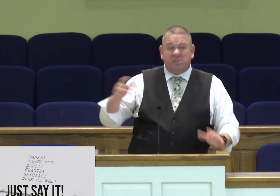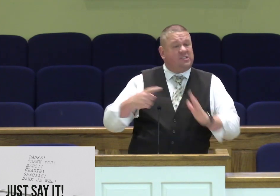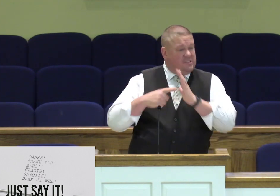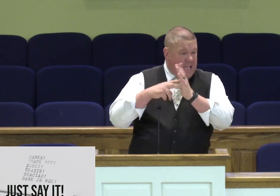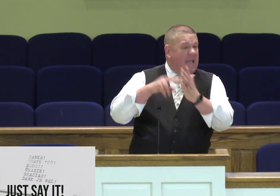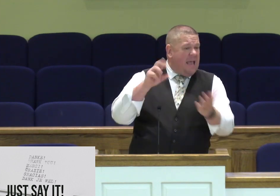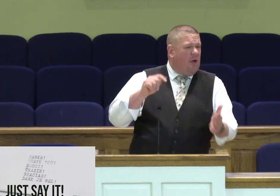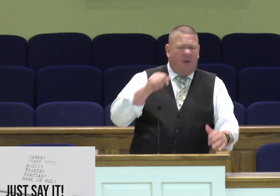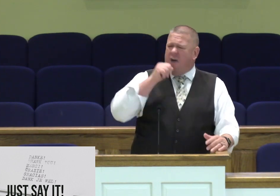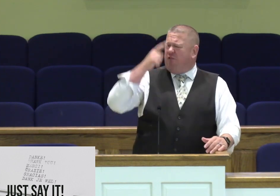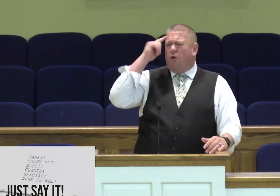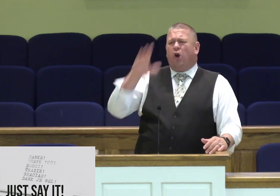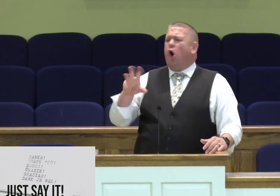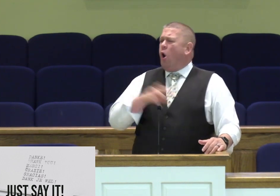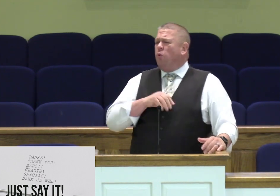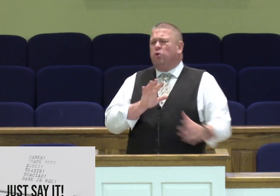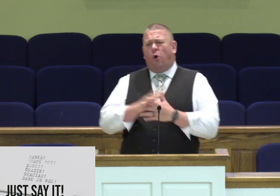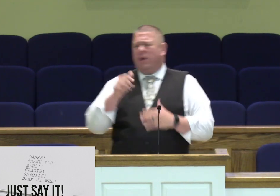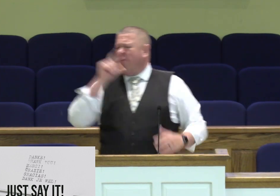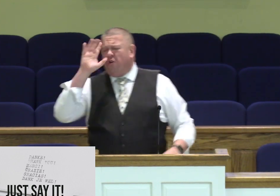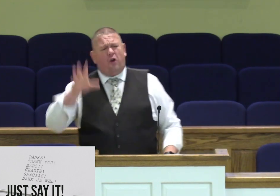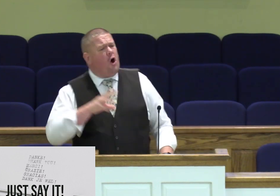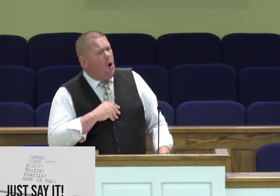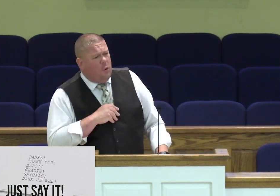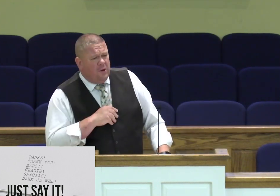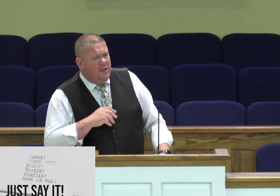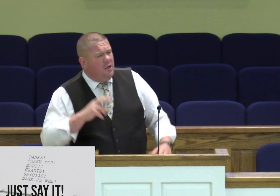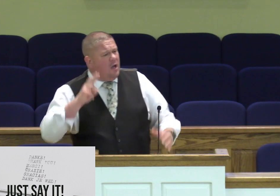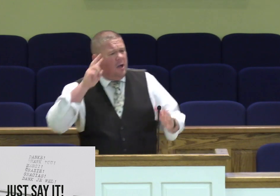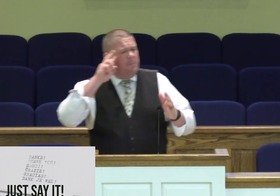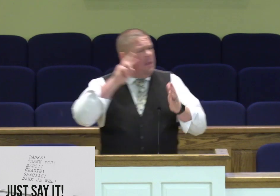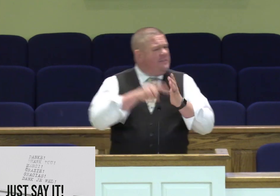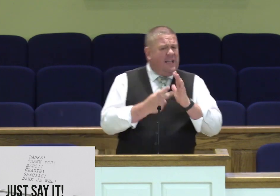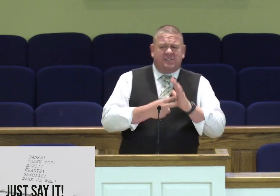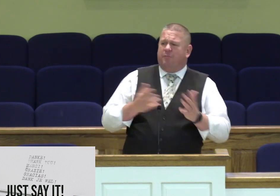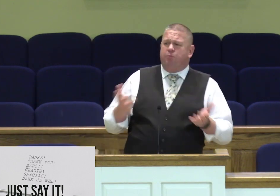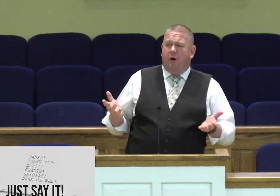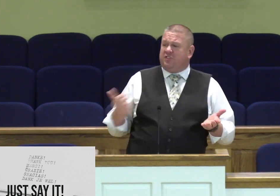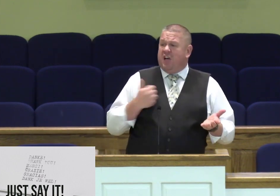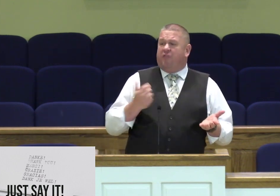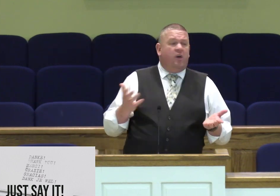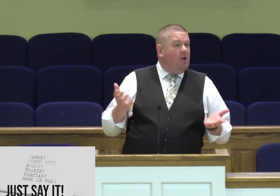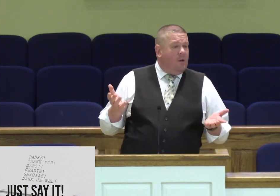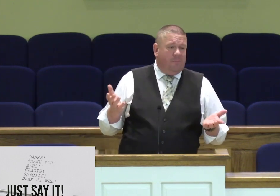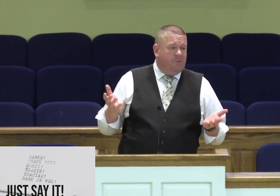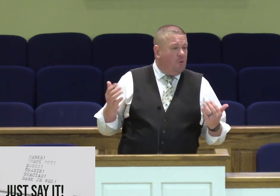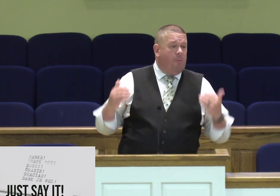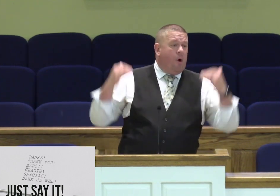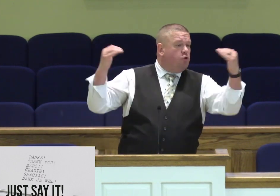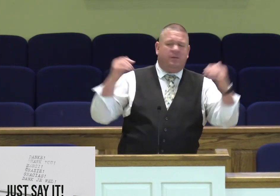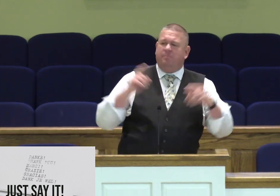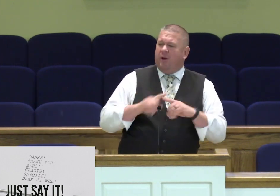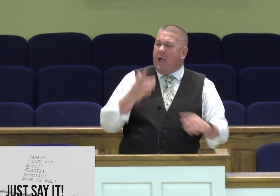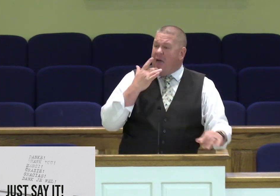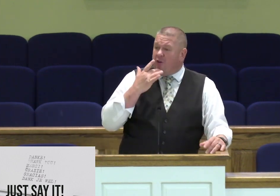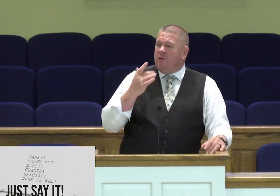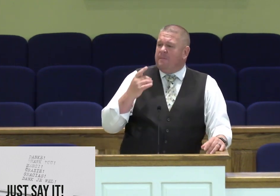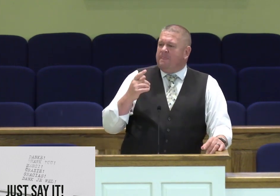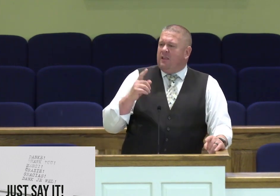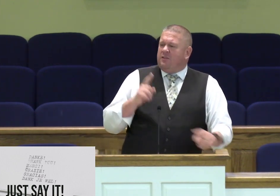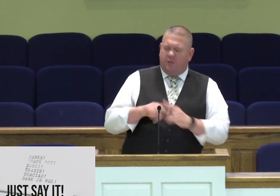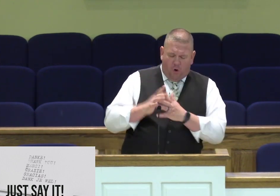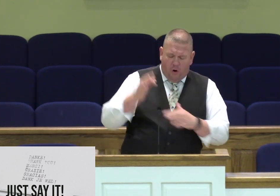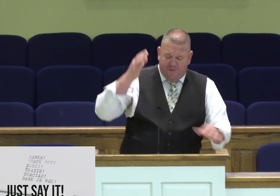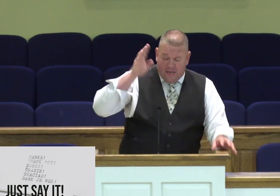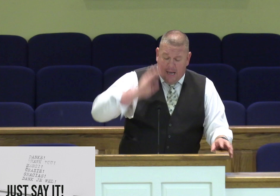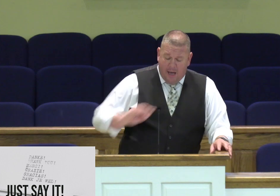will stand out, not for their own glory, not for their own intents of self promotion, but rather